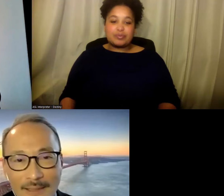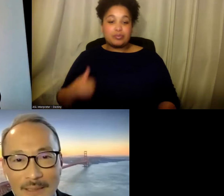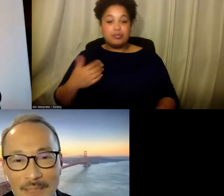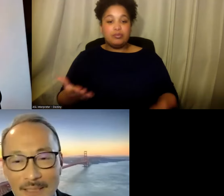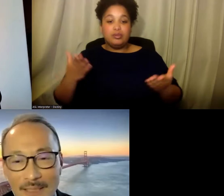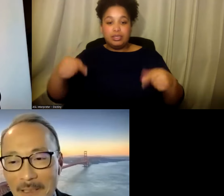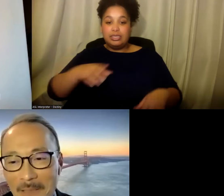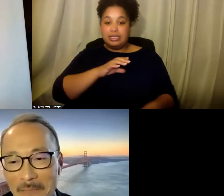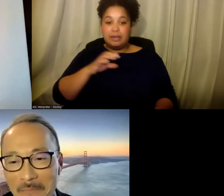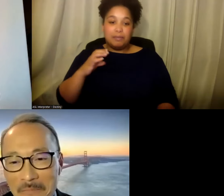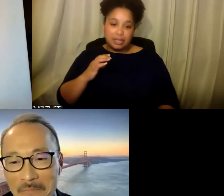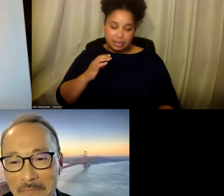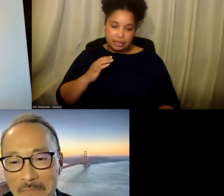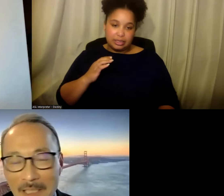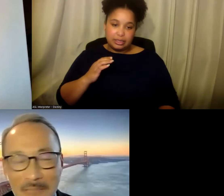this committee